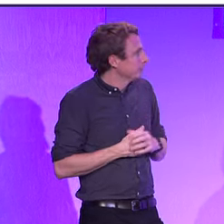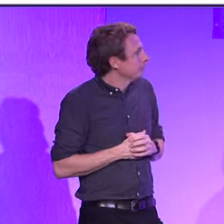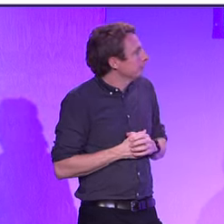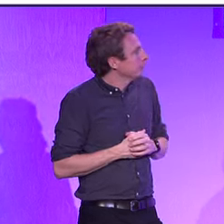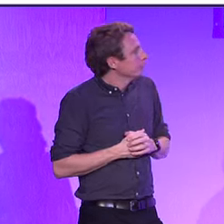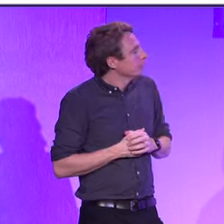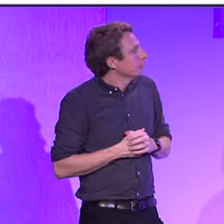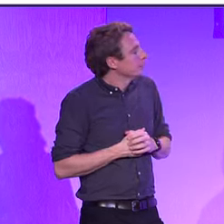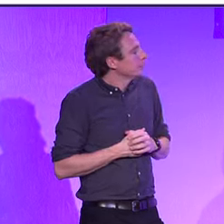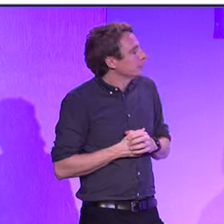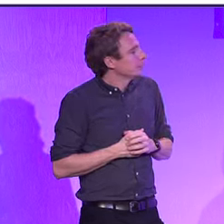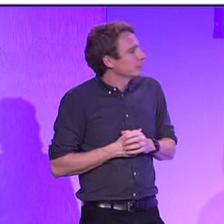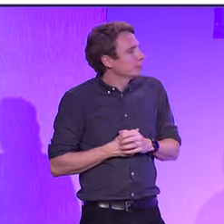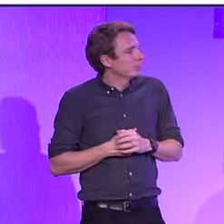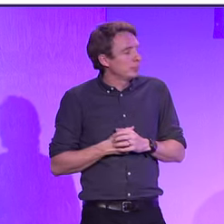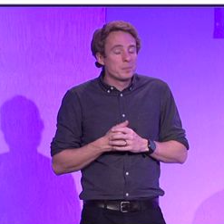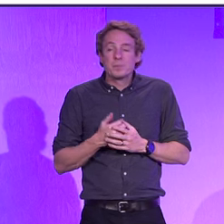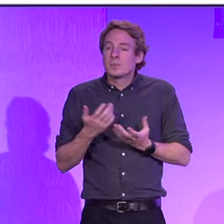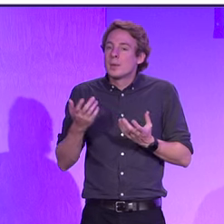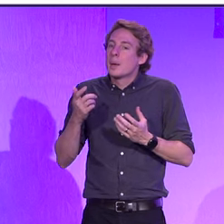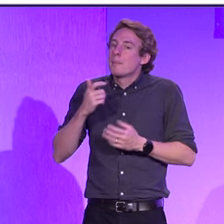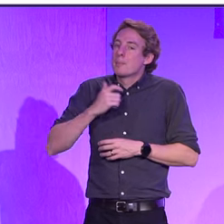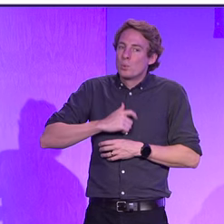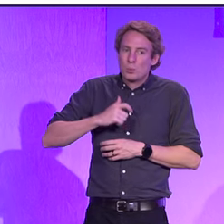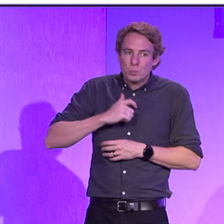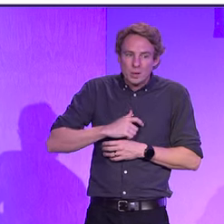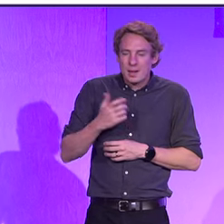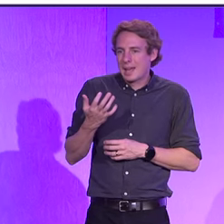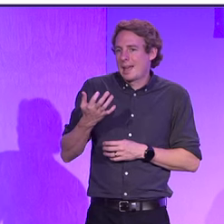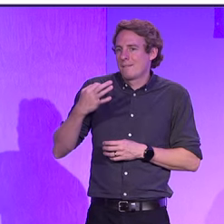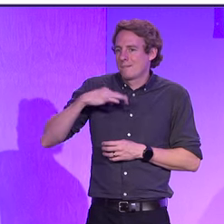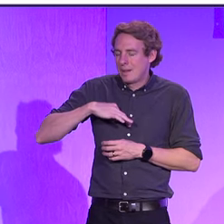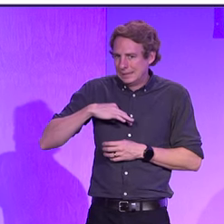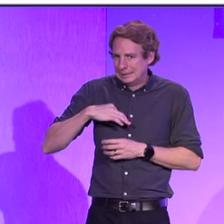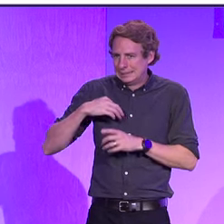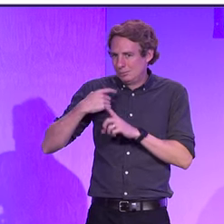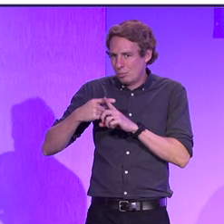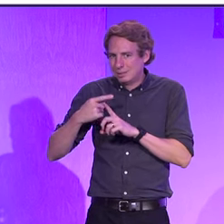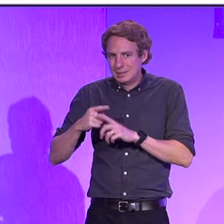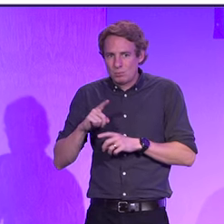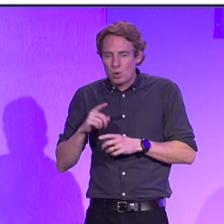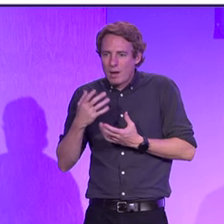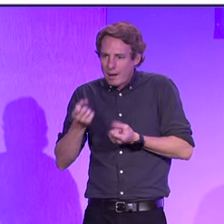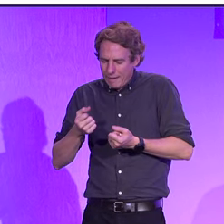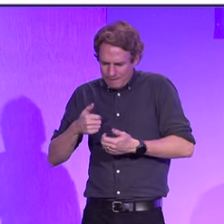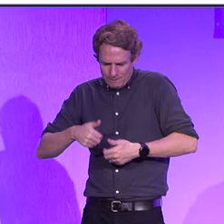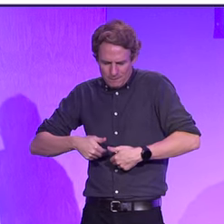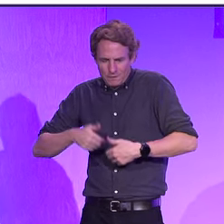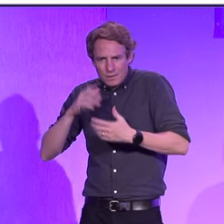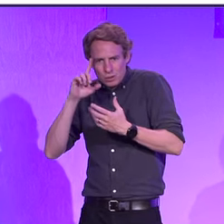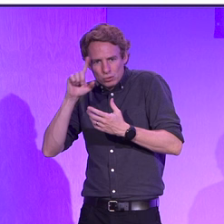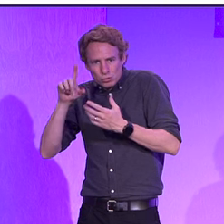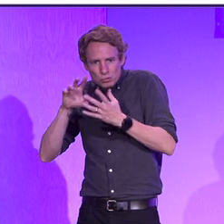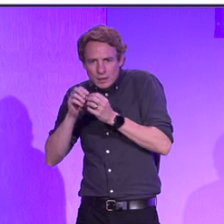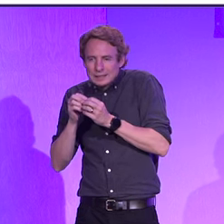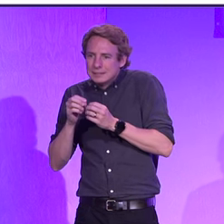I think that the advantage that we have as people is that we can really use our creativity and individualism and